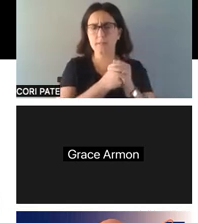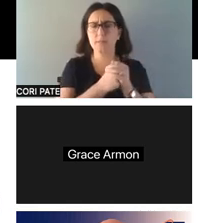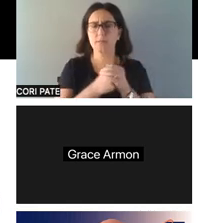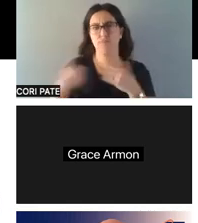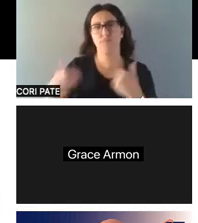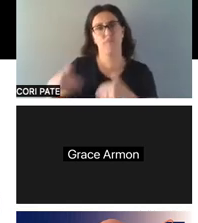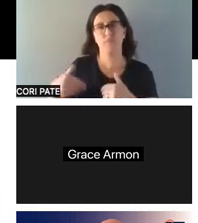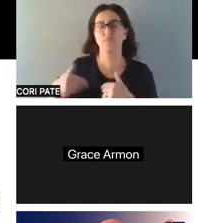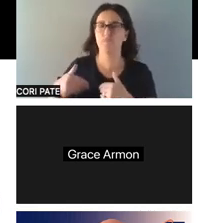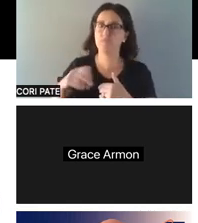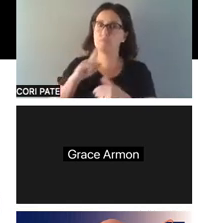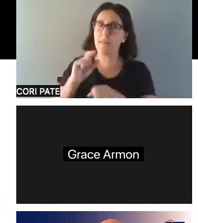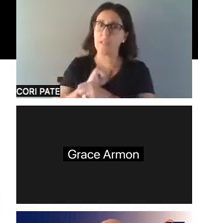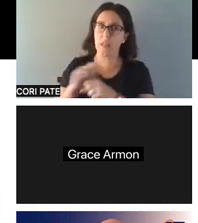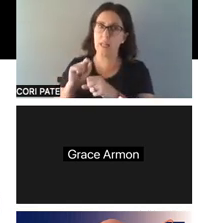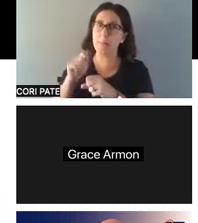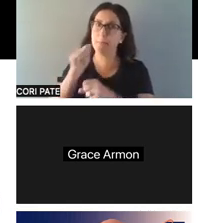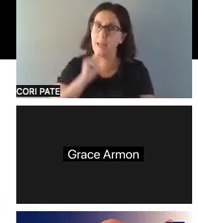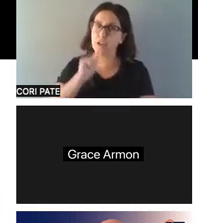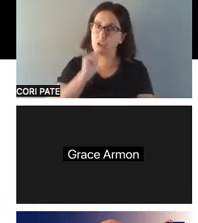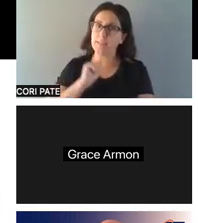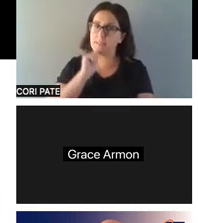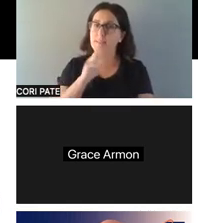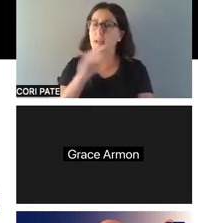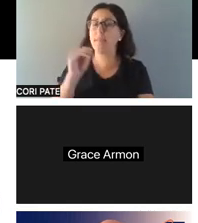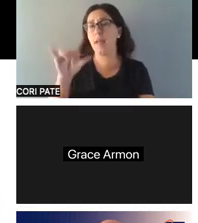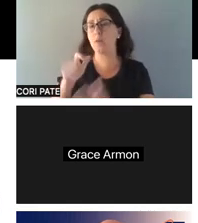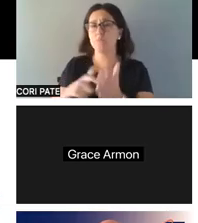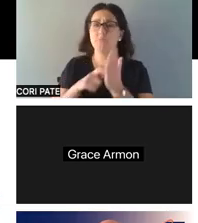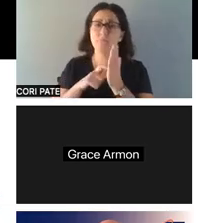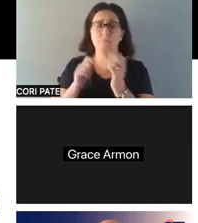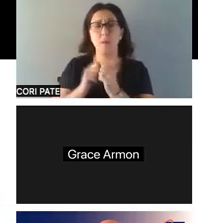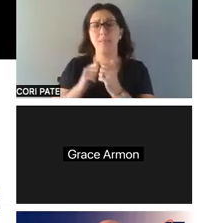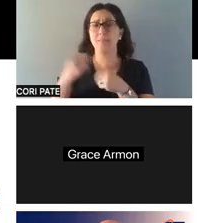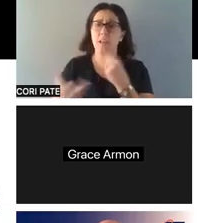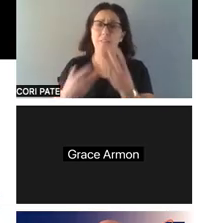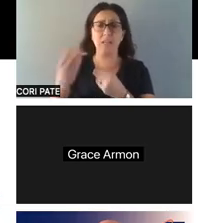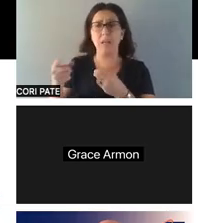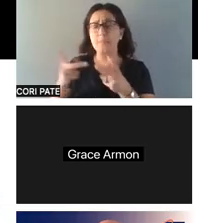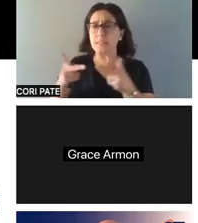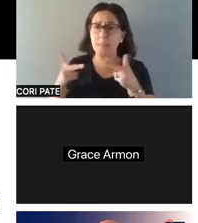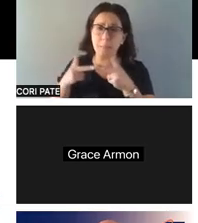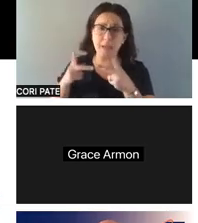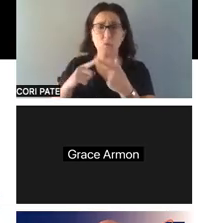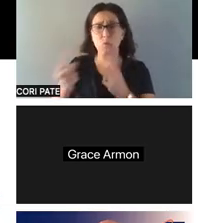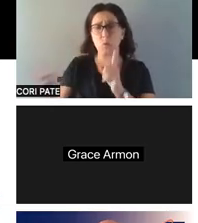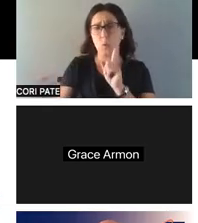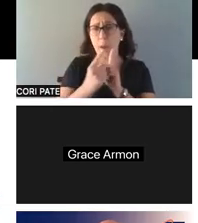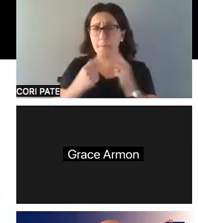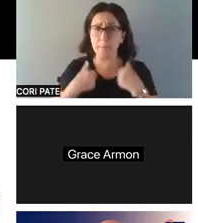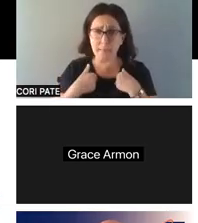patience. And I feel like that just came with, just giving him space to come to me, so to